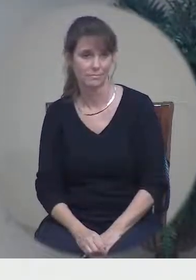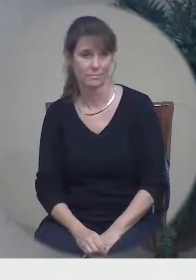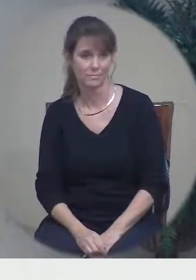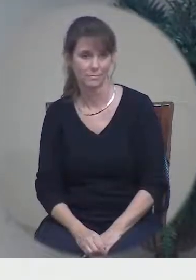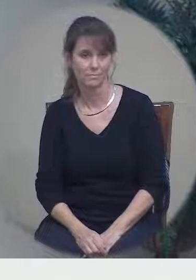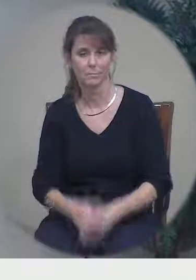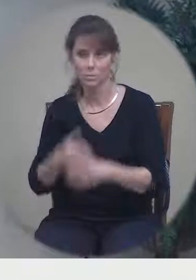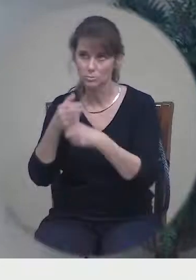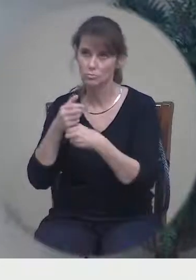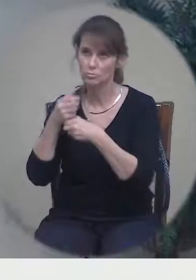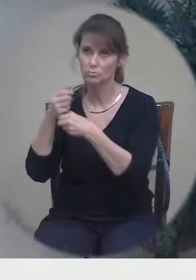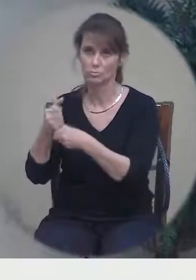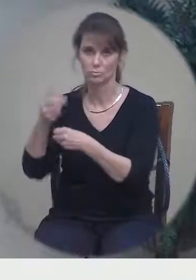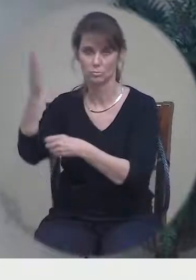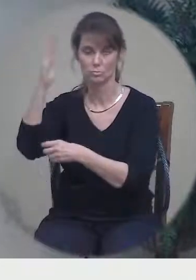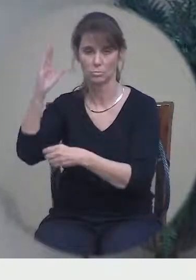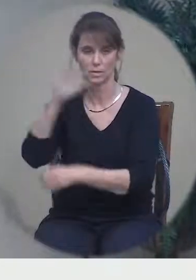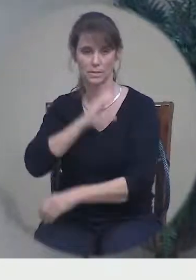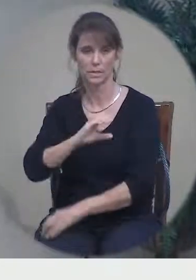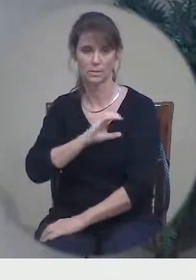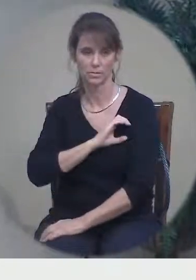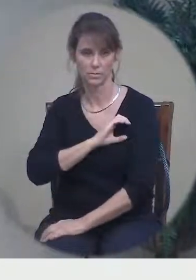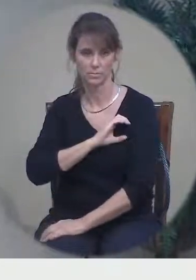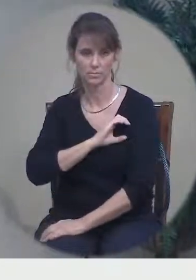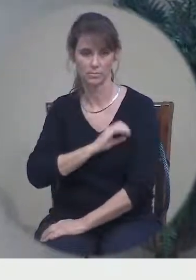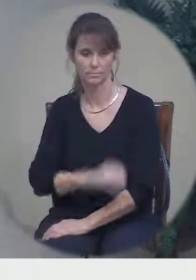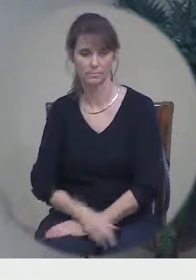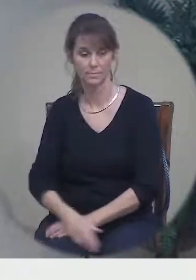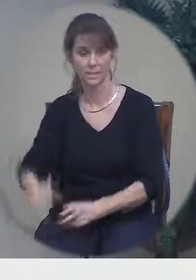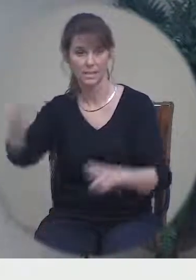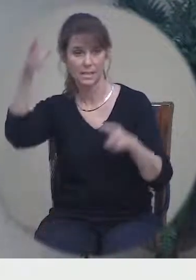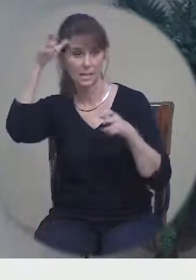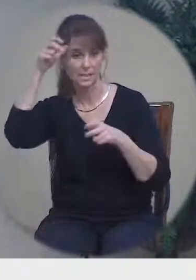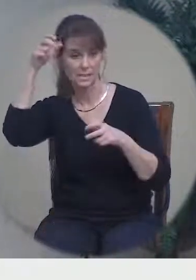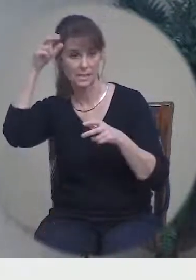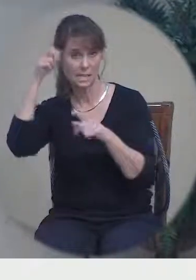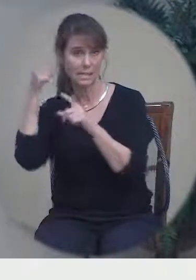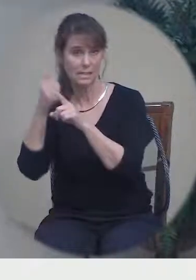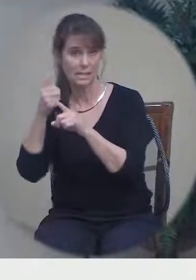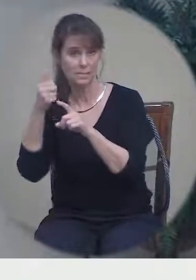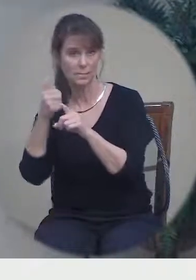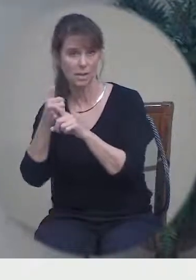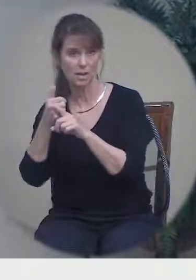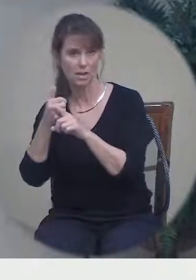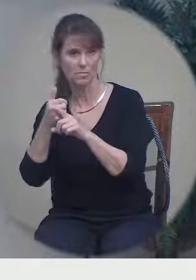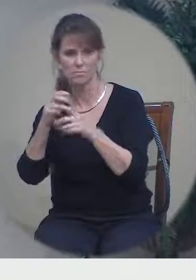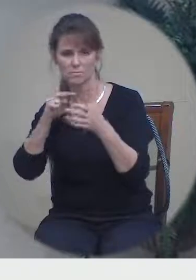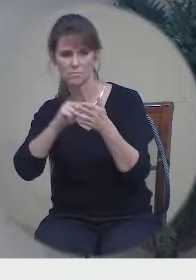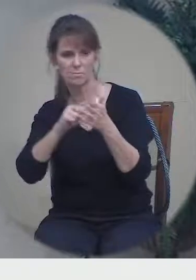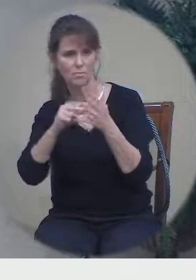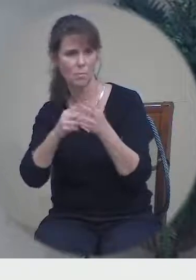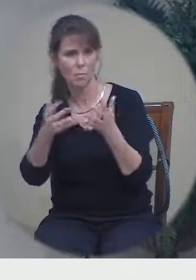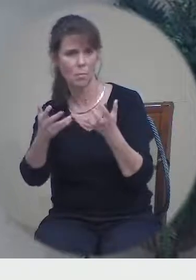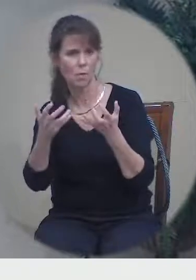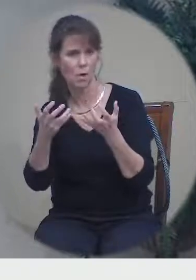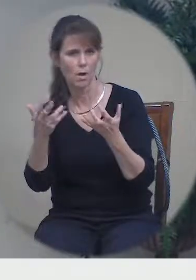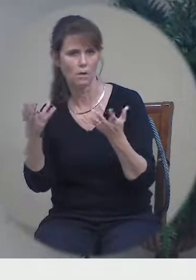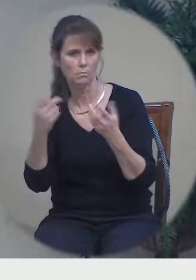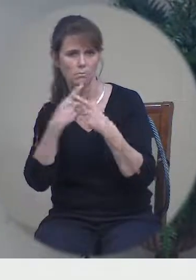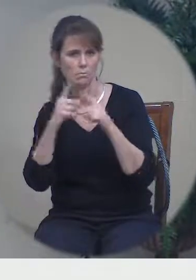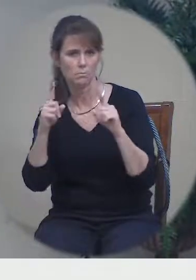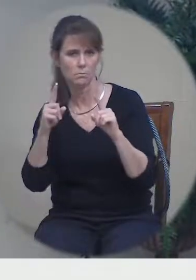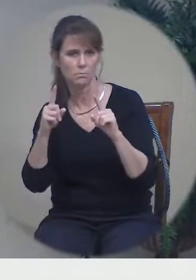So let me ask this question. What was Satan's intention with these two trials? What did Satan hope to